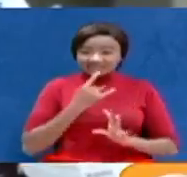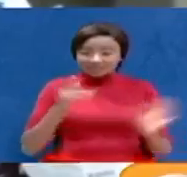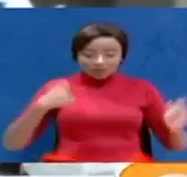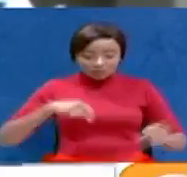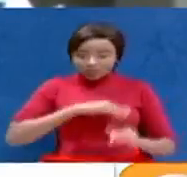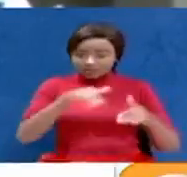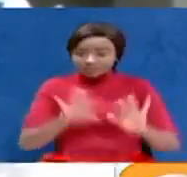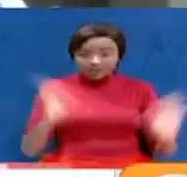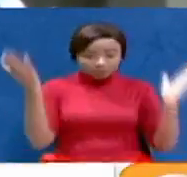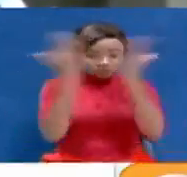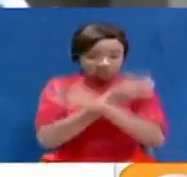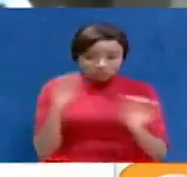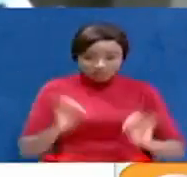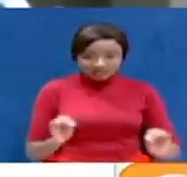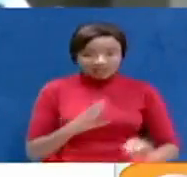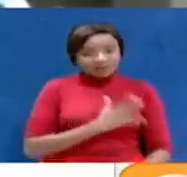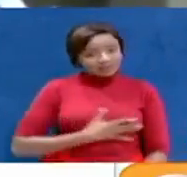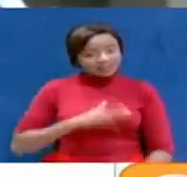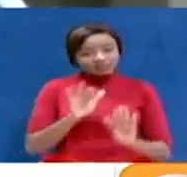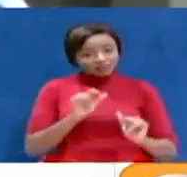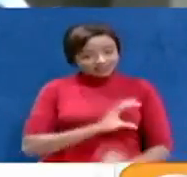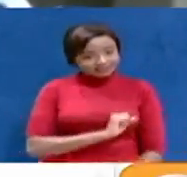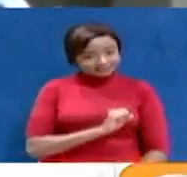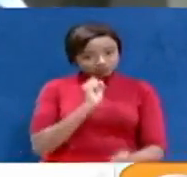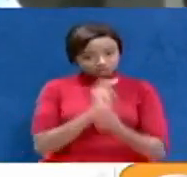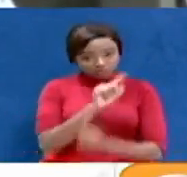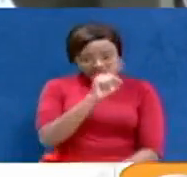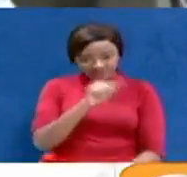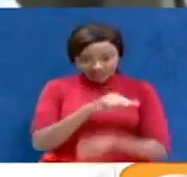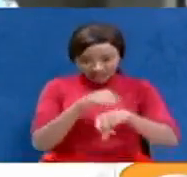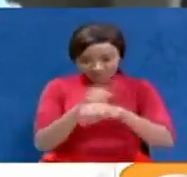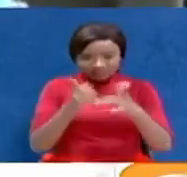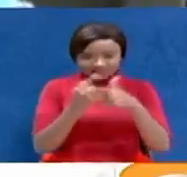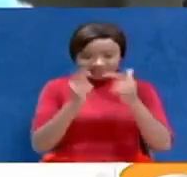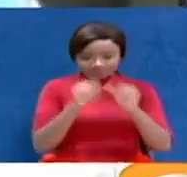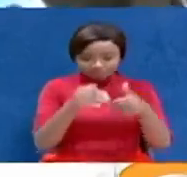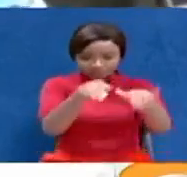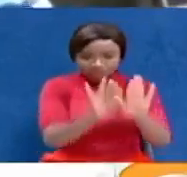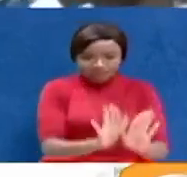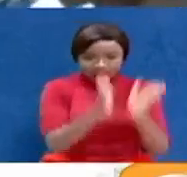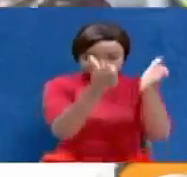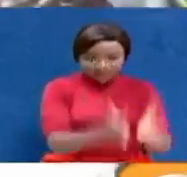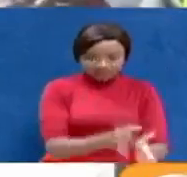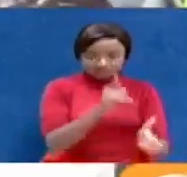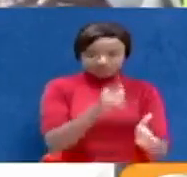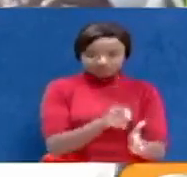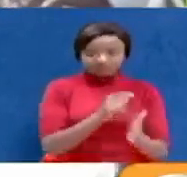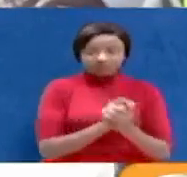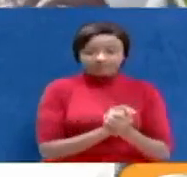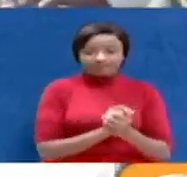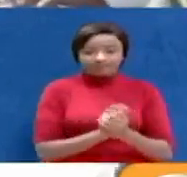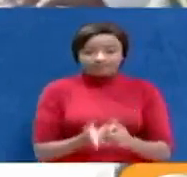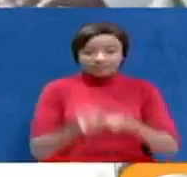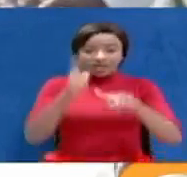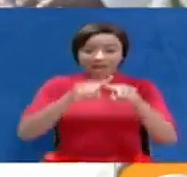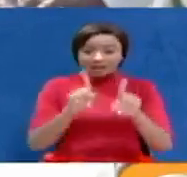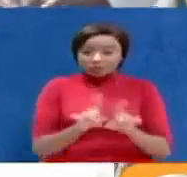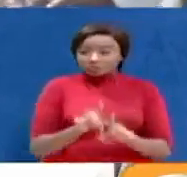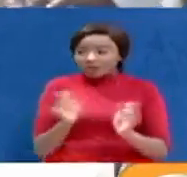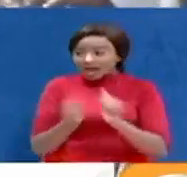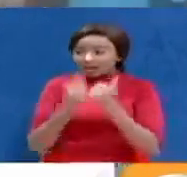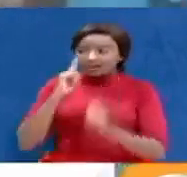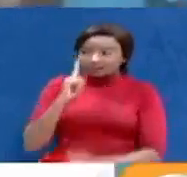night, please just hold on for another 12 hours so that we're able to bury the following day. Additionally, a similar